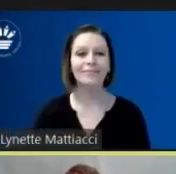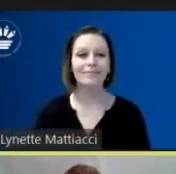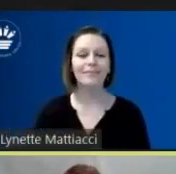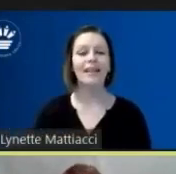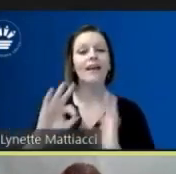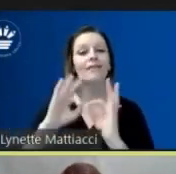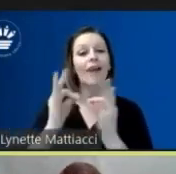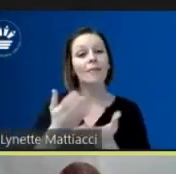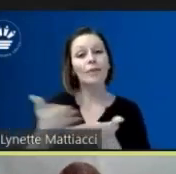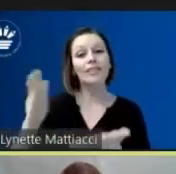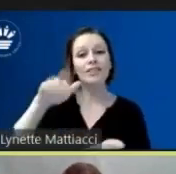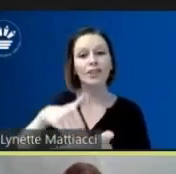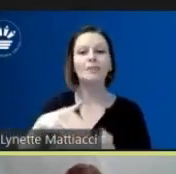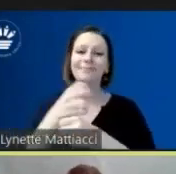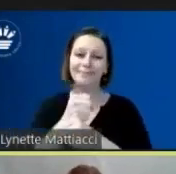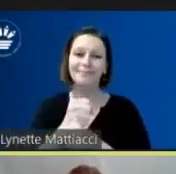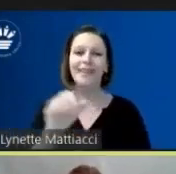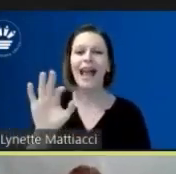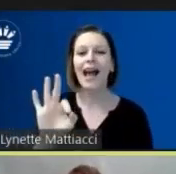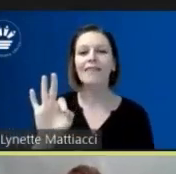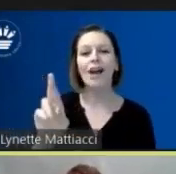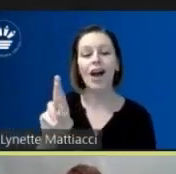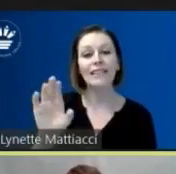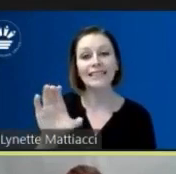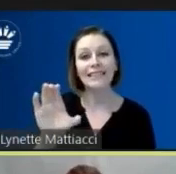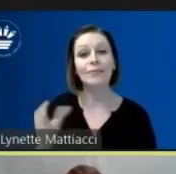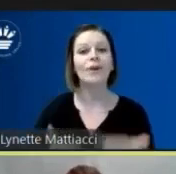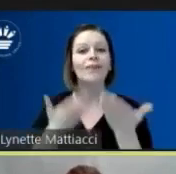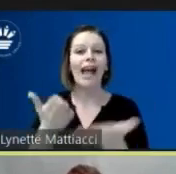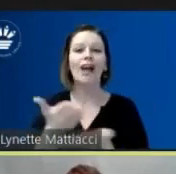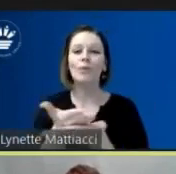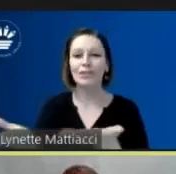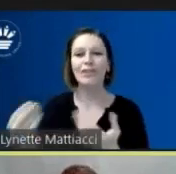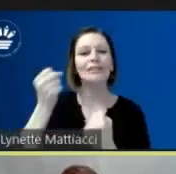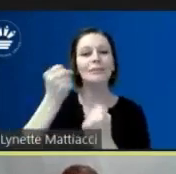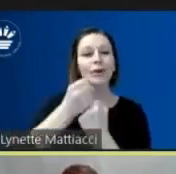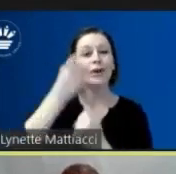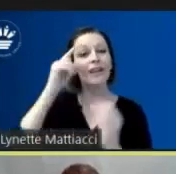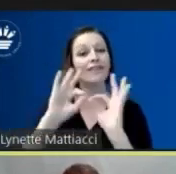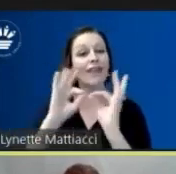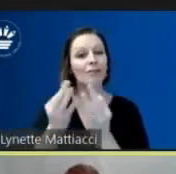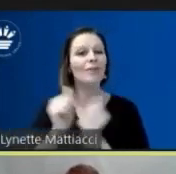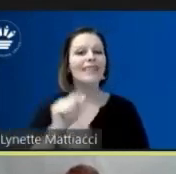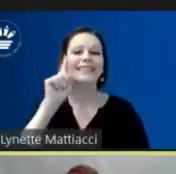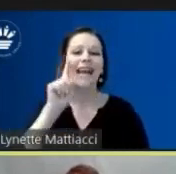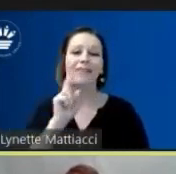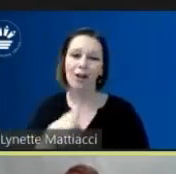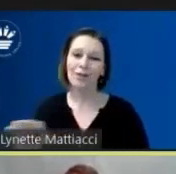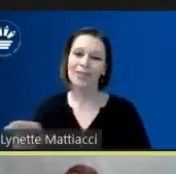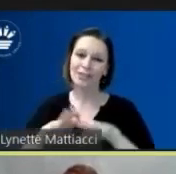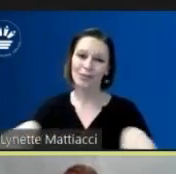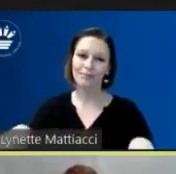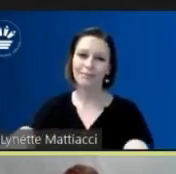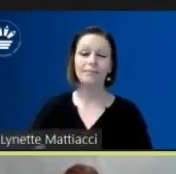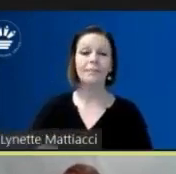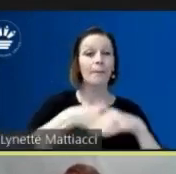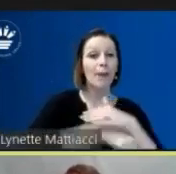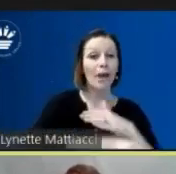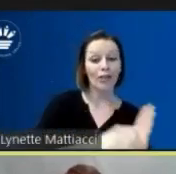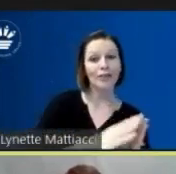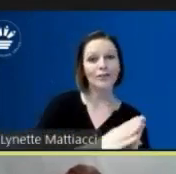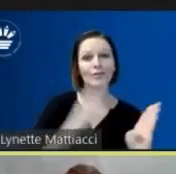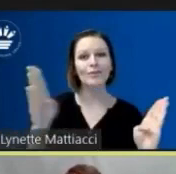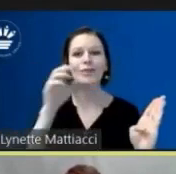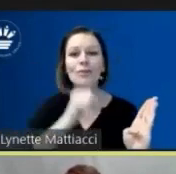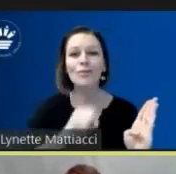at Pennsylvania School for the Deaf. The Family Resource Center, which we call FRC, provides resources